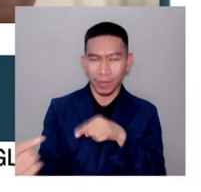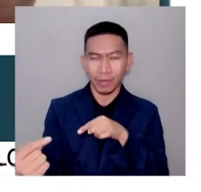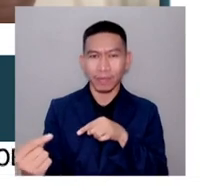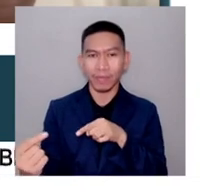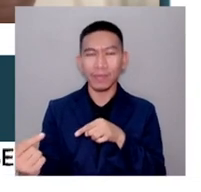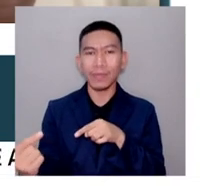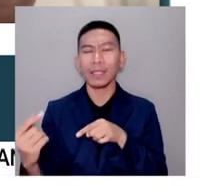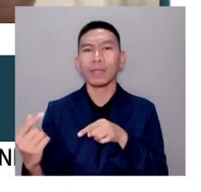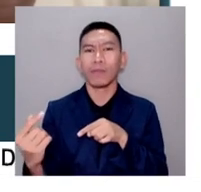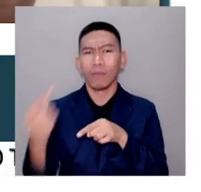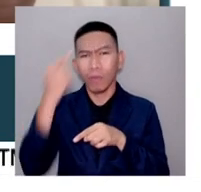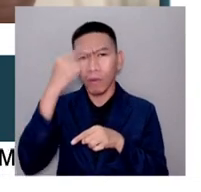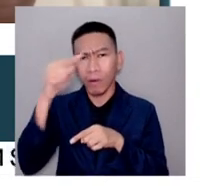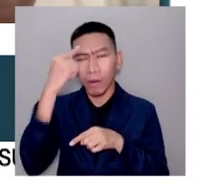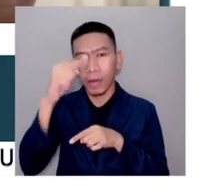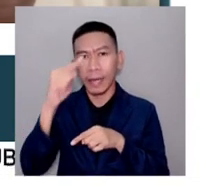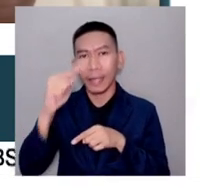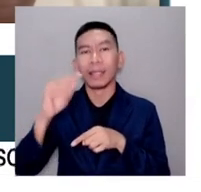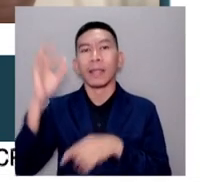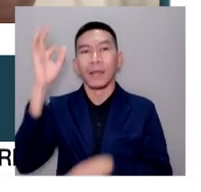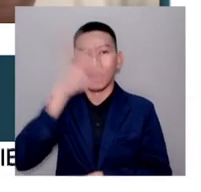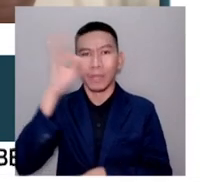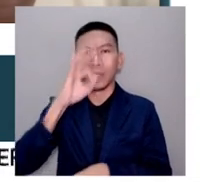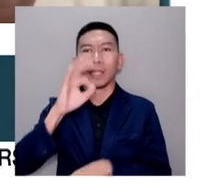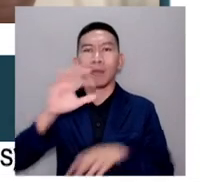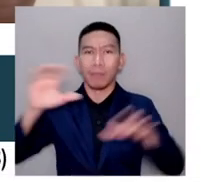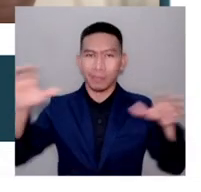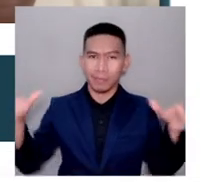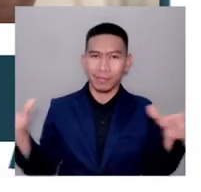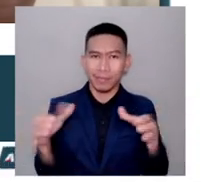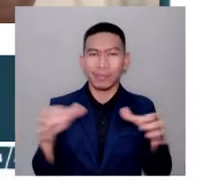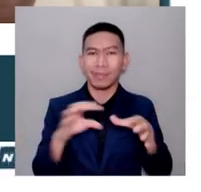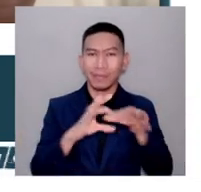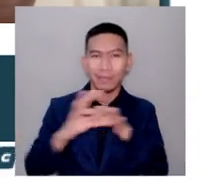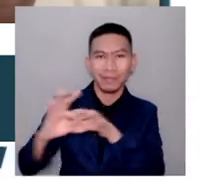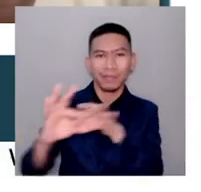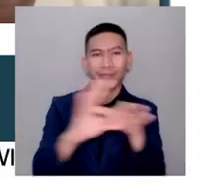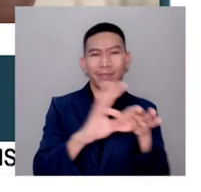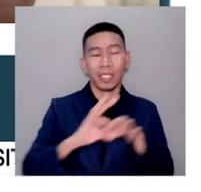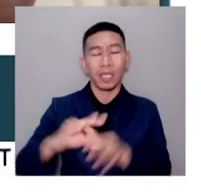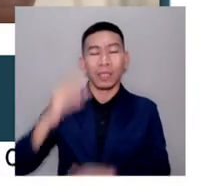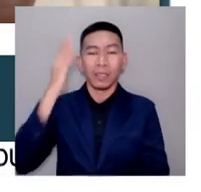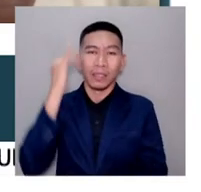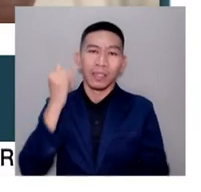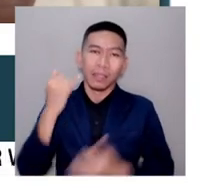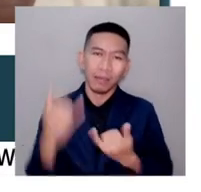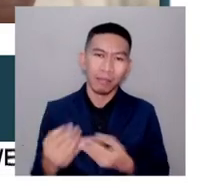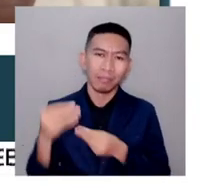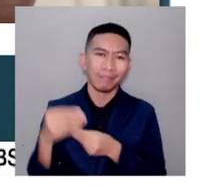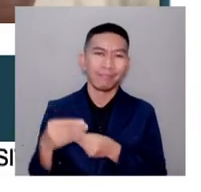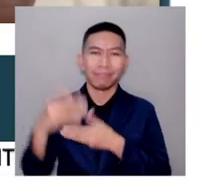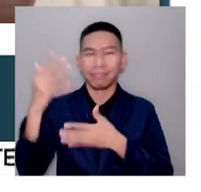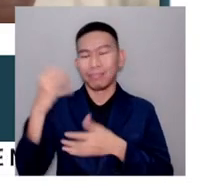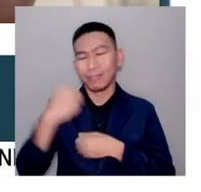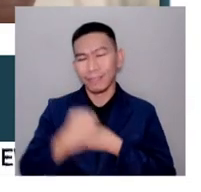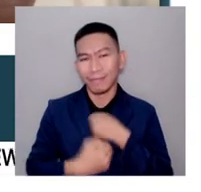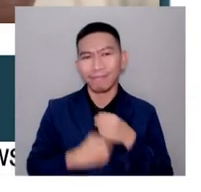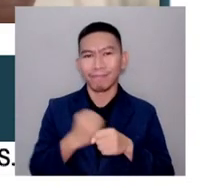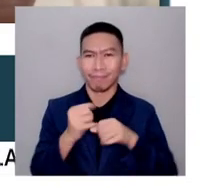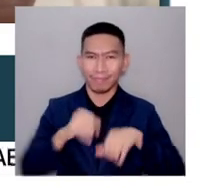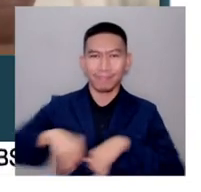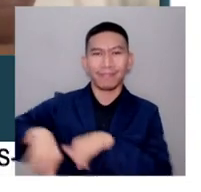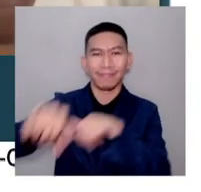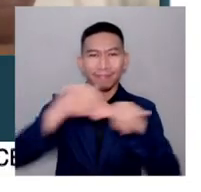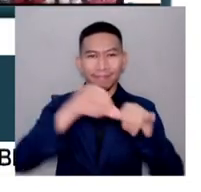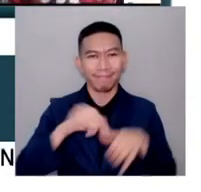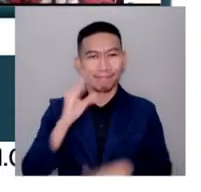pagkakaisa nating mga Pilipino. Kasi ang dami nating pinagdudusahan in common. We're going to have to leave it